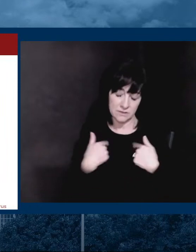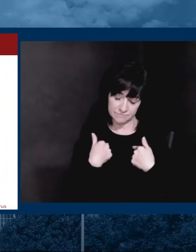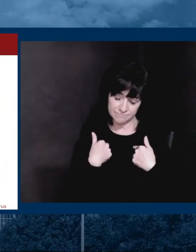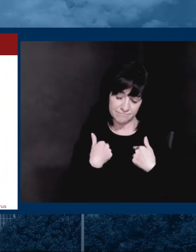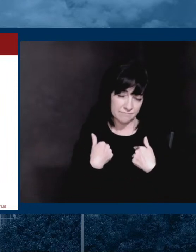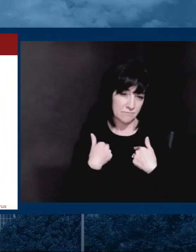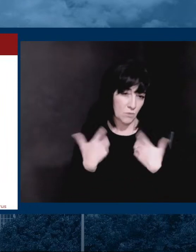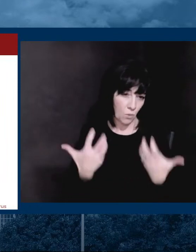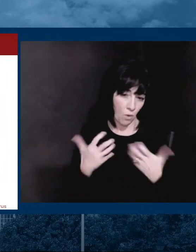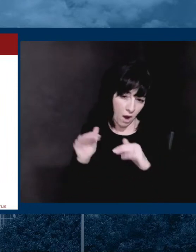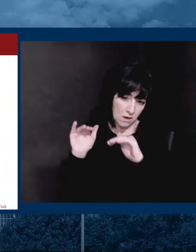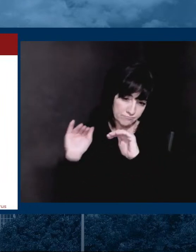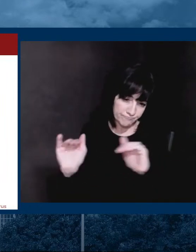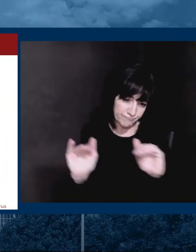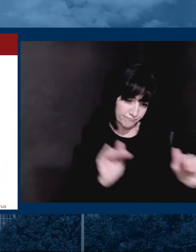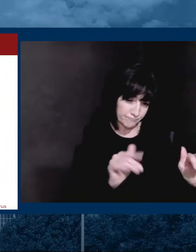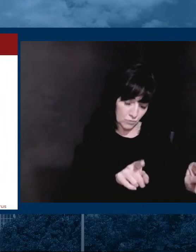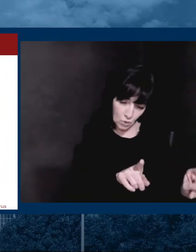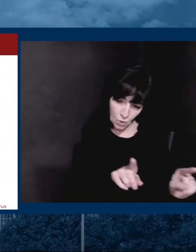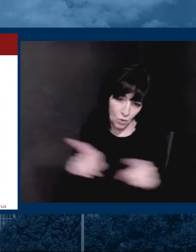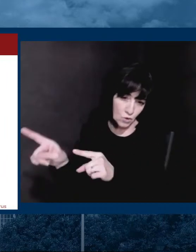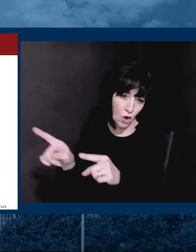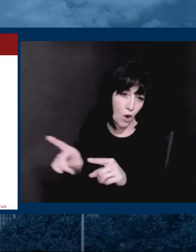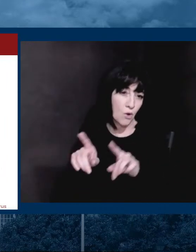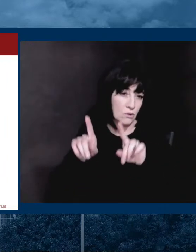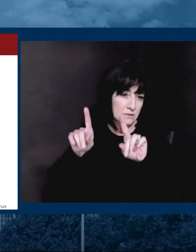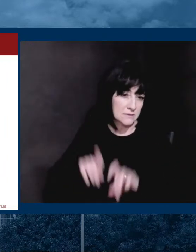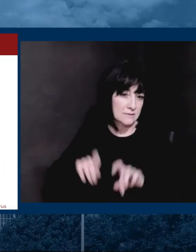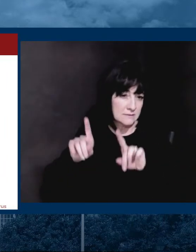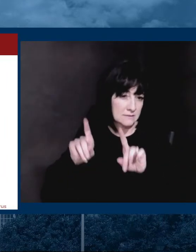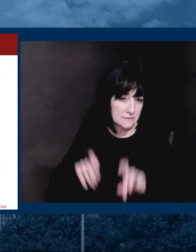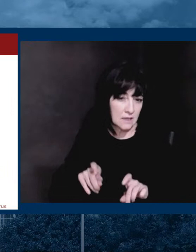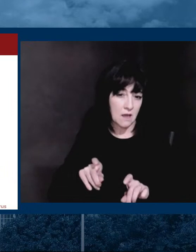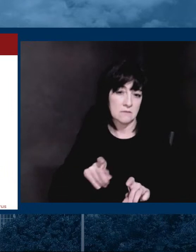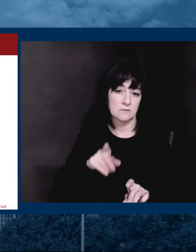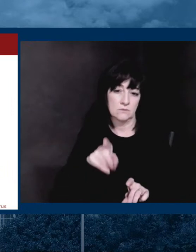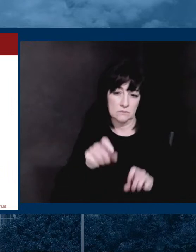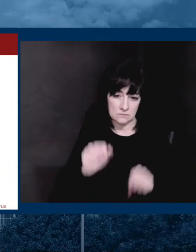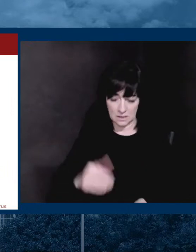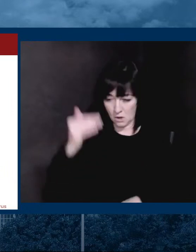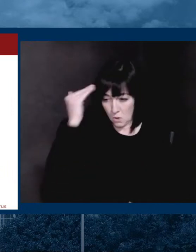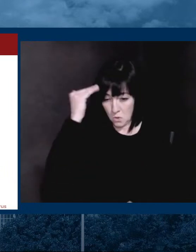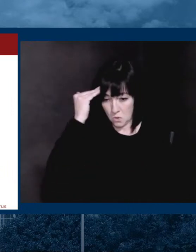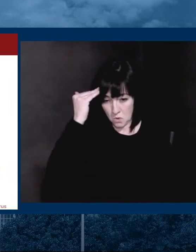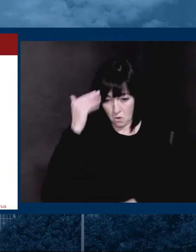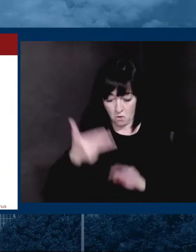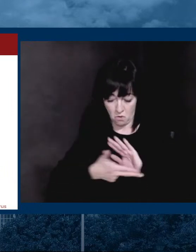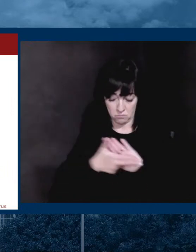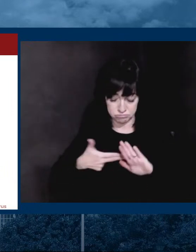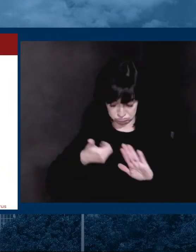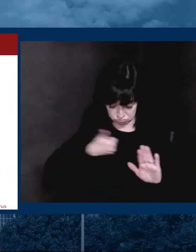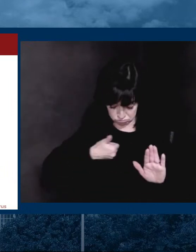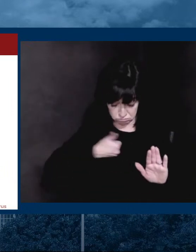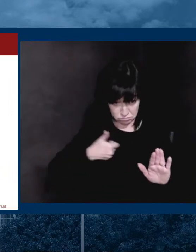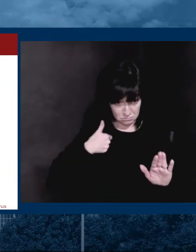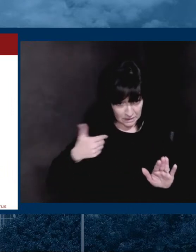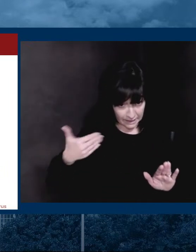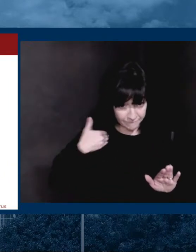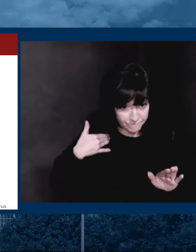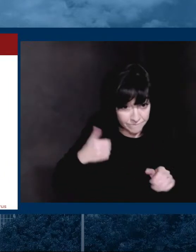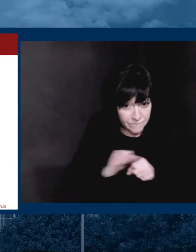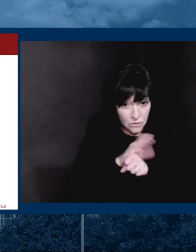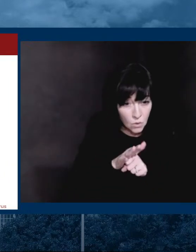and to practice face covering, social distancing, and really be aware that we are